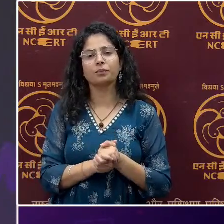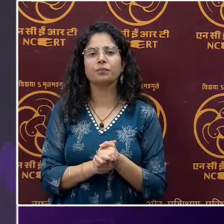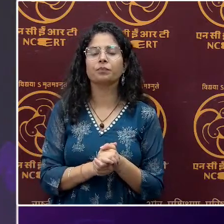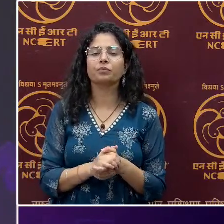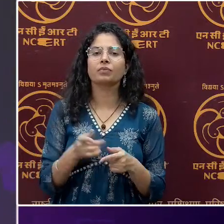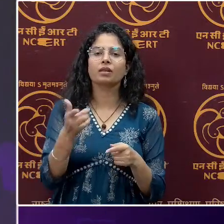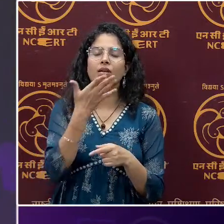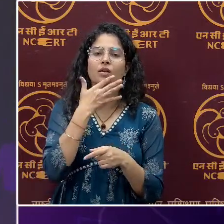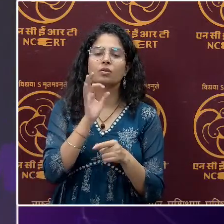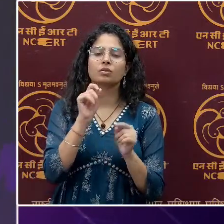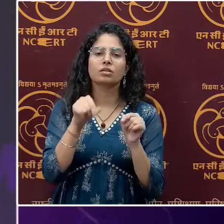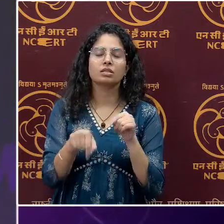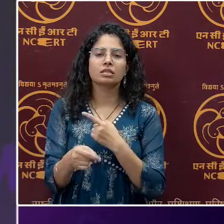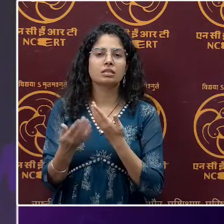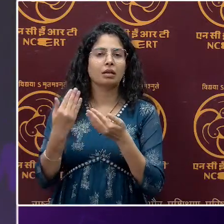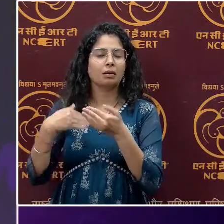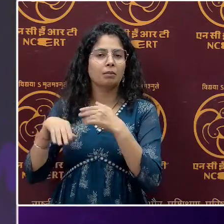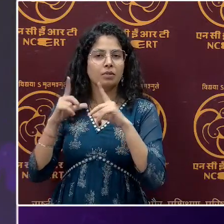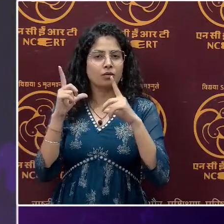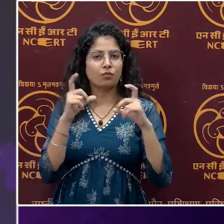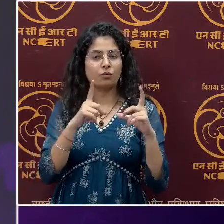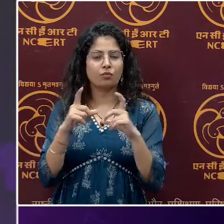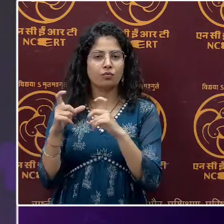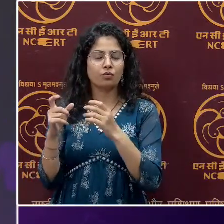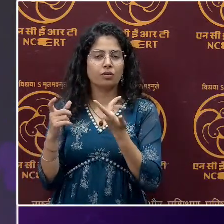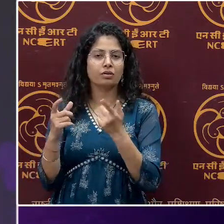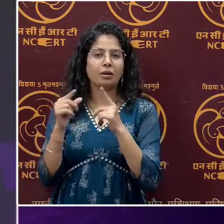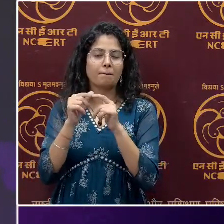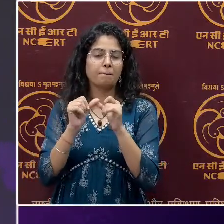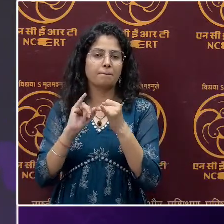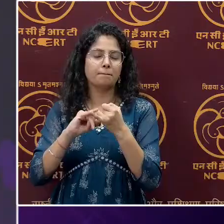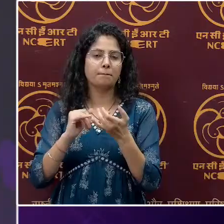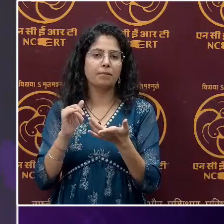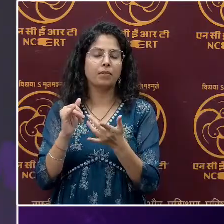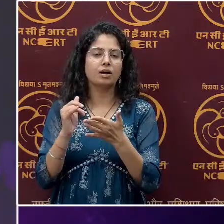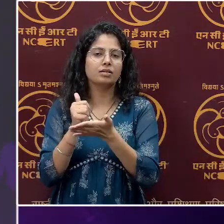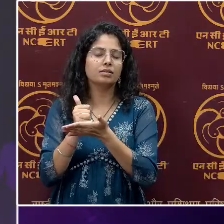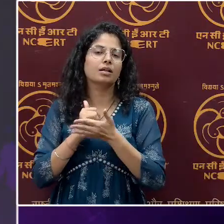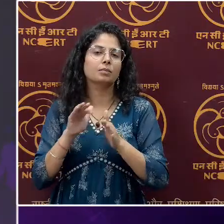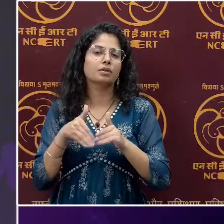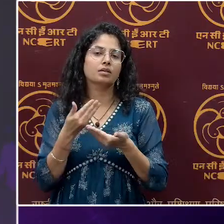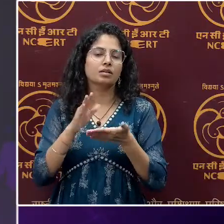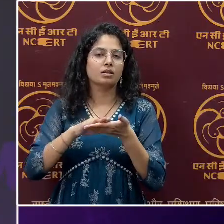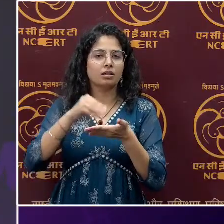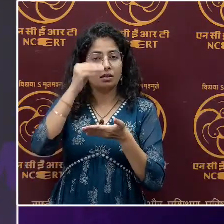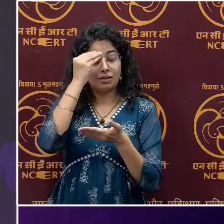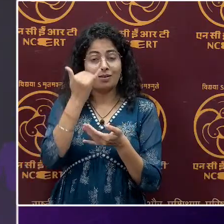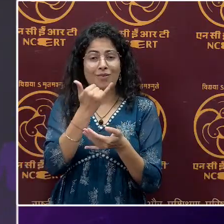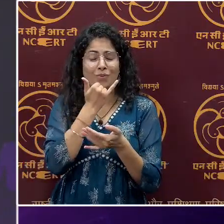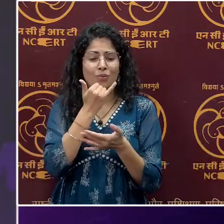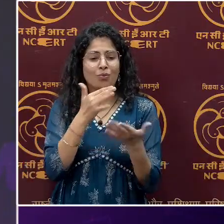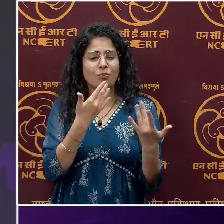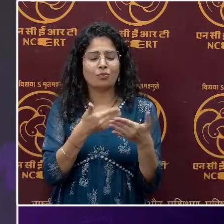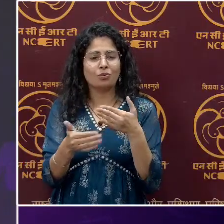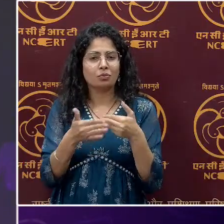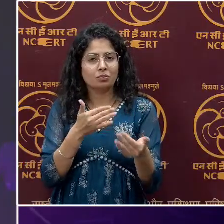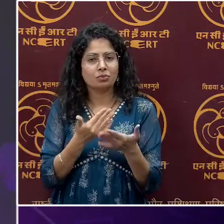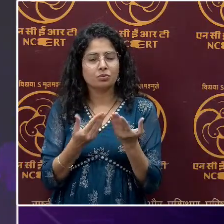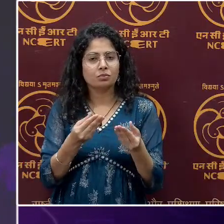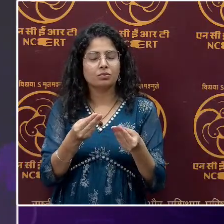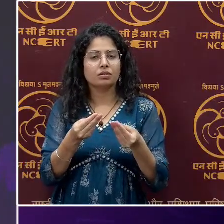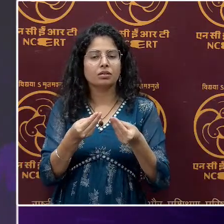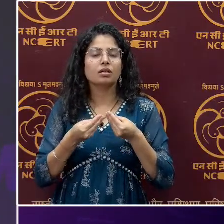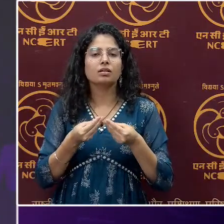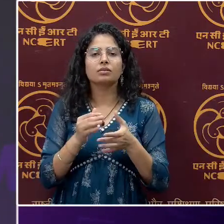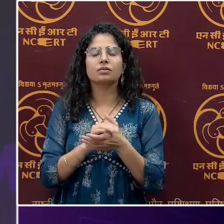Beautiful glimpses from the past. Well, past definitely help us learn from our mistakes and guides us, motivates us not to